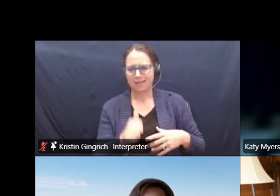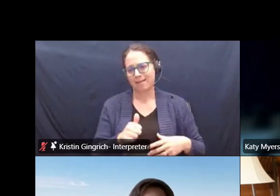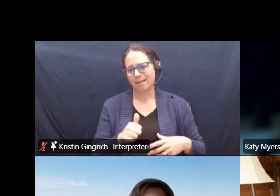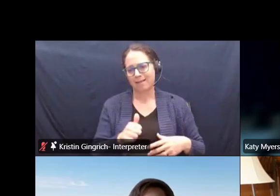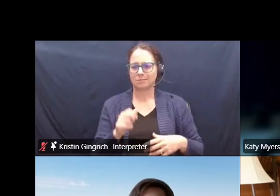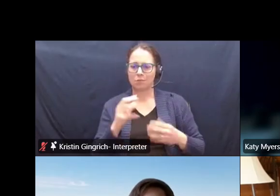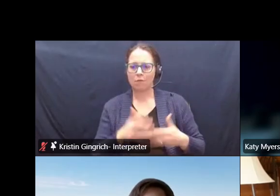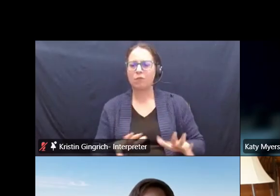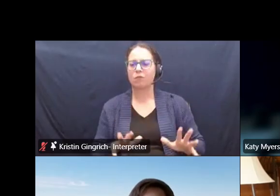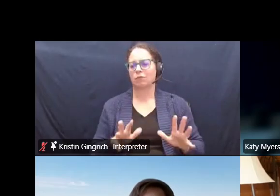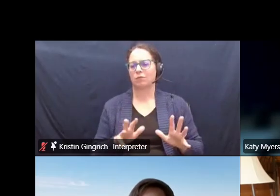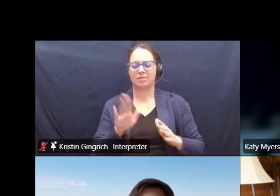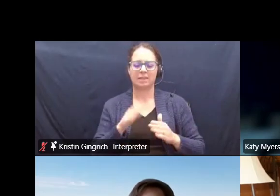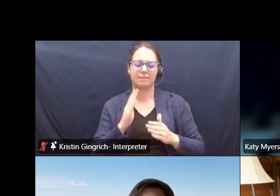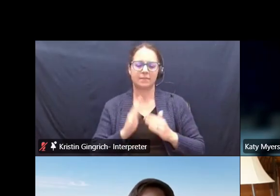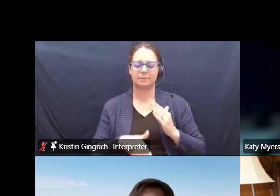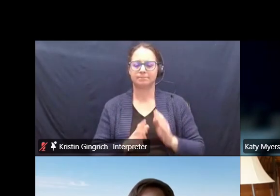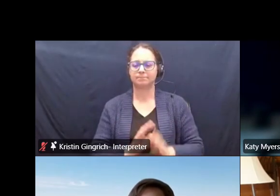The end.